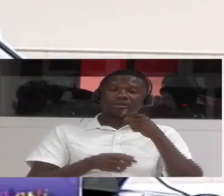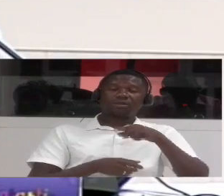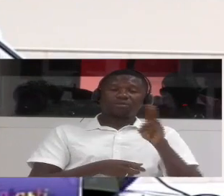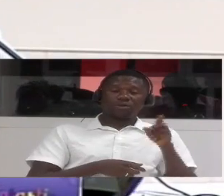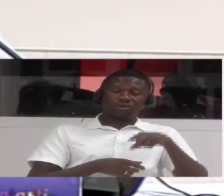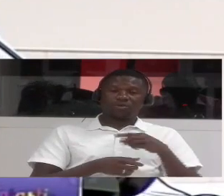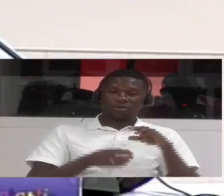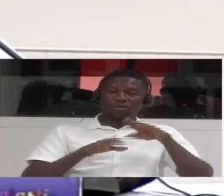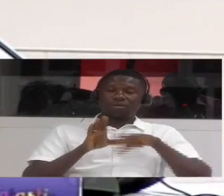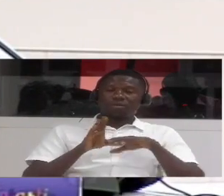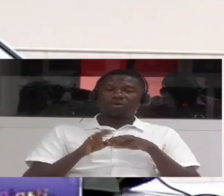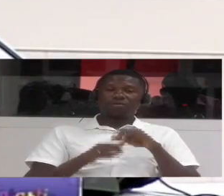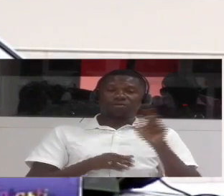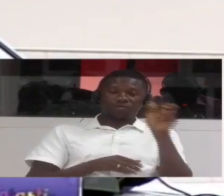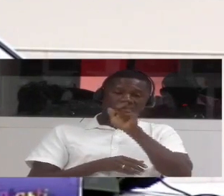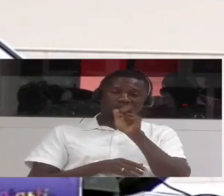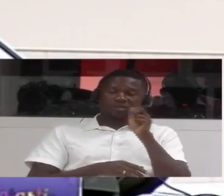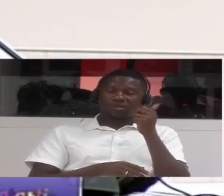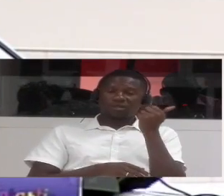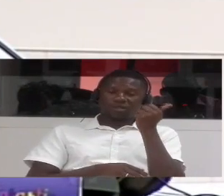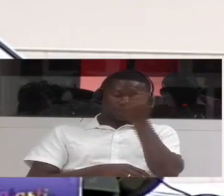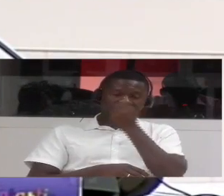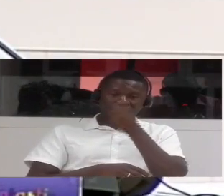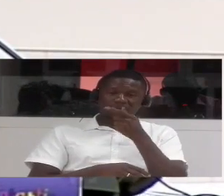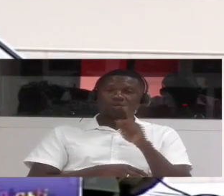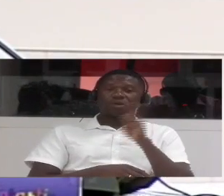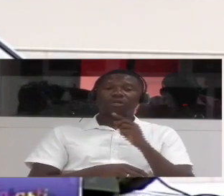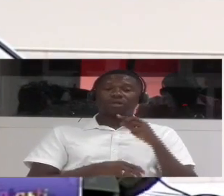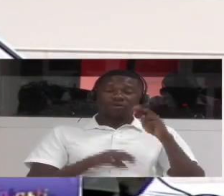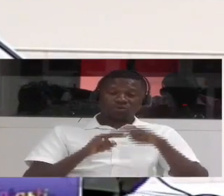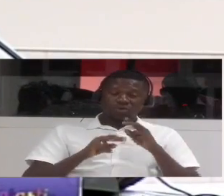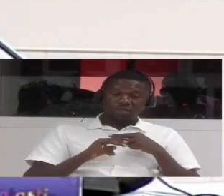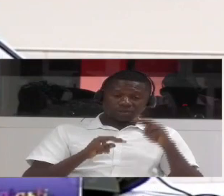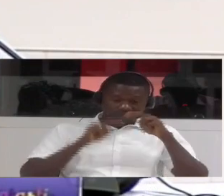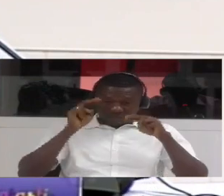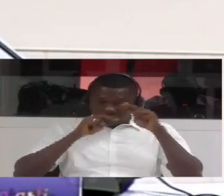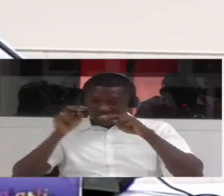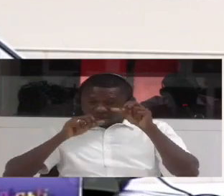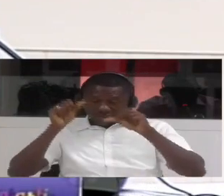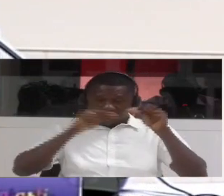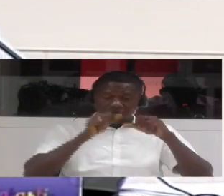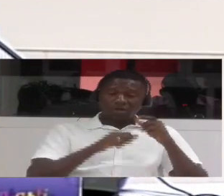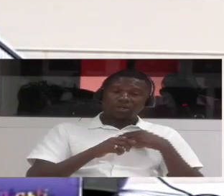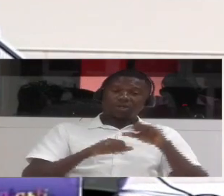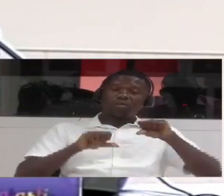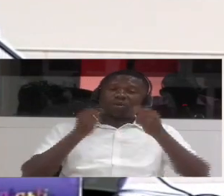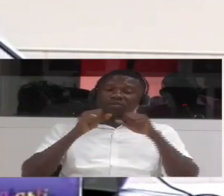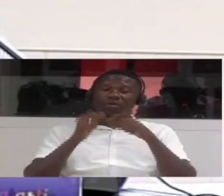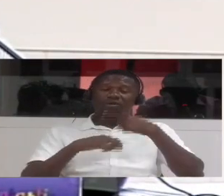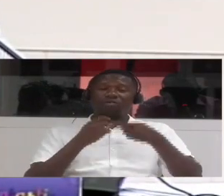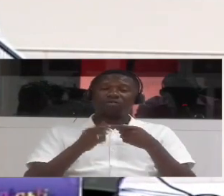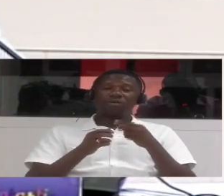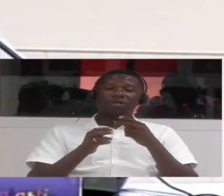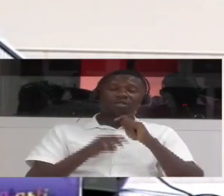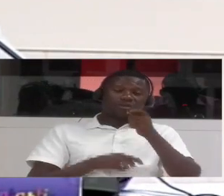So what they also do is that they monitor press freedom violations, and Madi was regularly sending reports to them